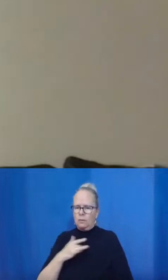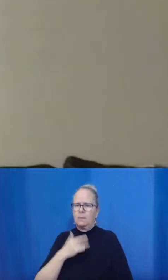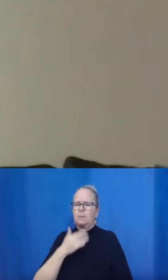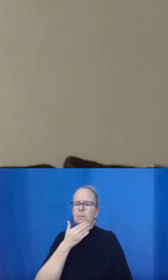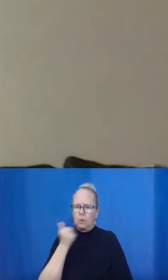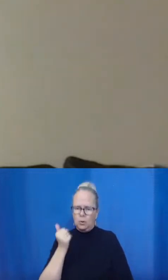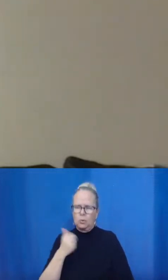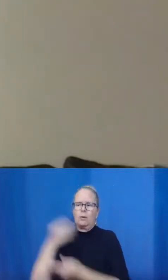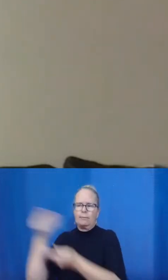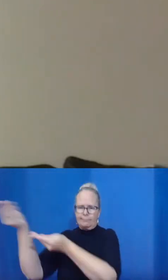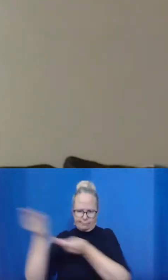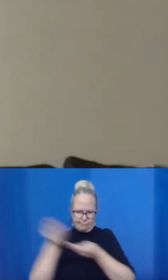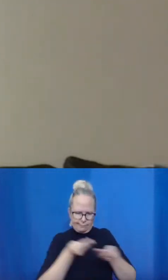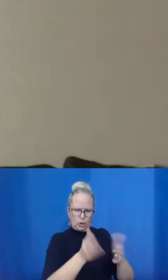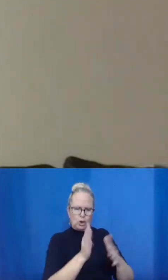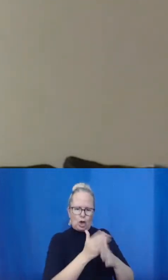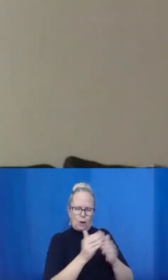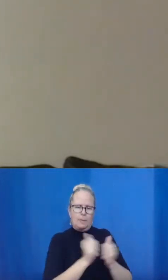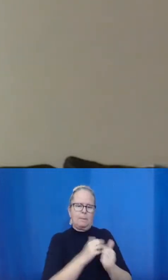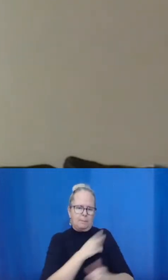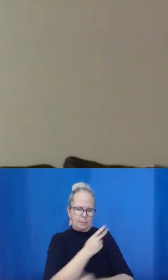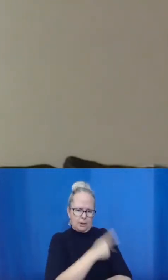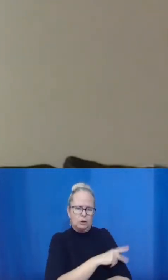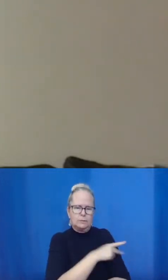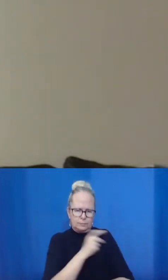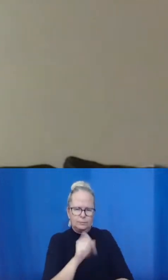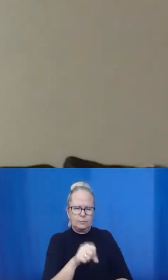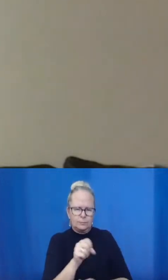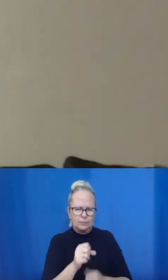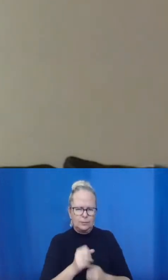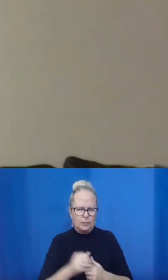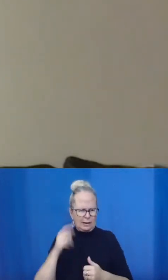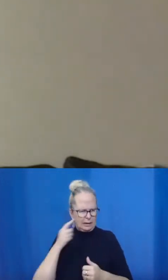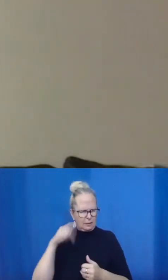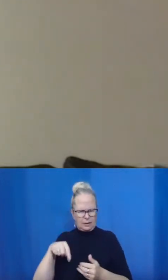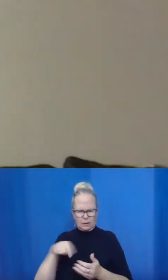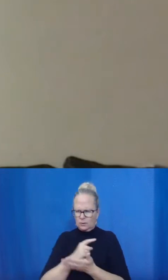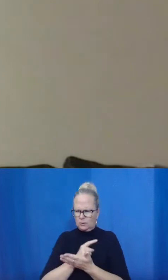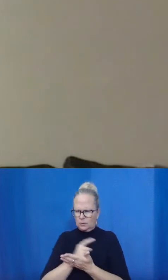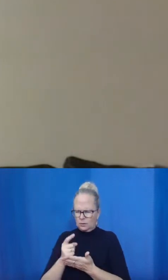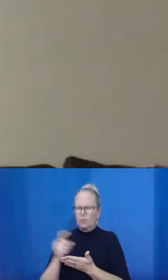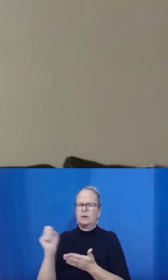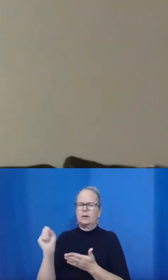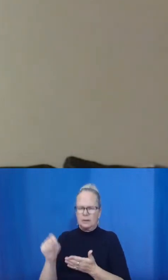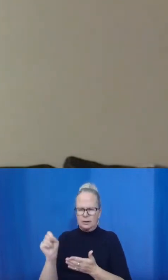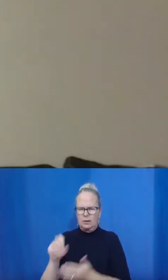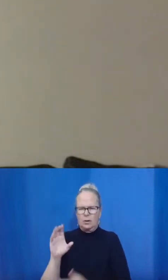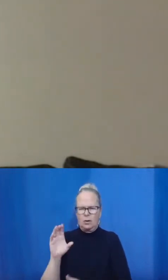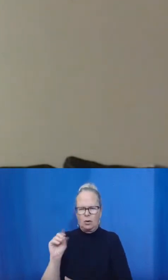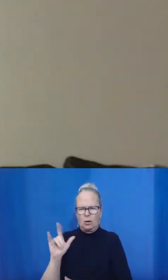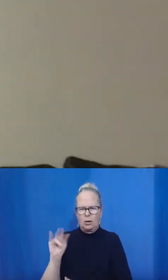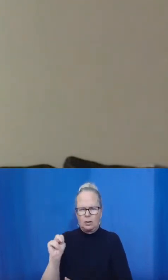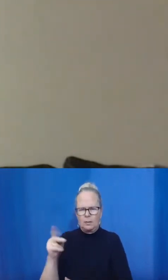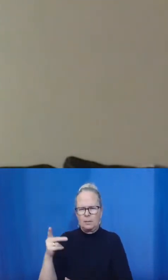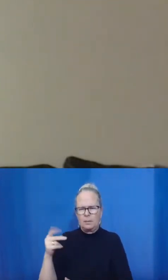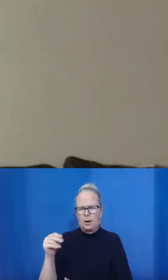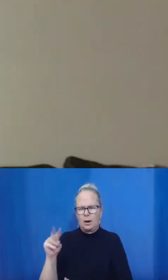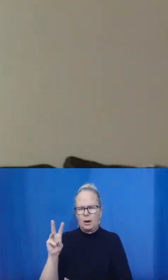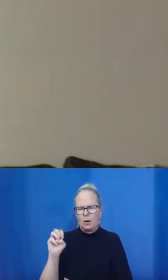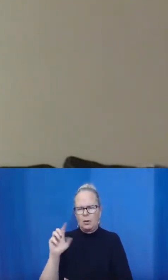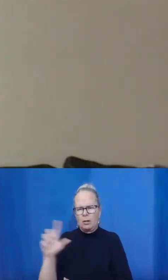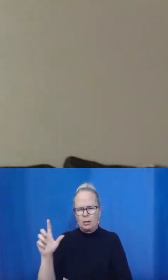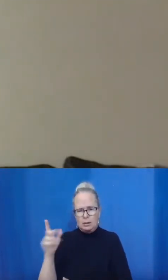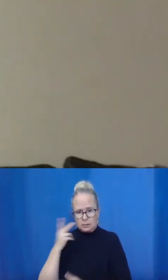the former Secretary of State of the US. Unfortunate situation. I thought I would bring that